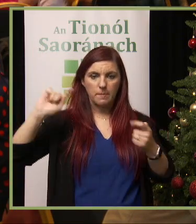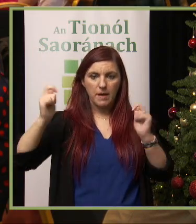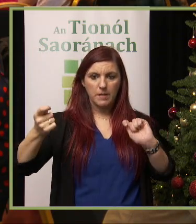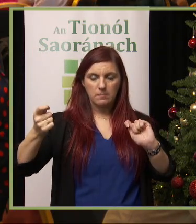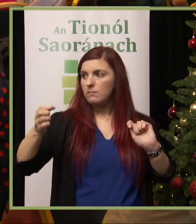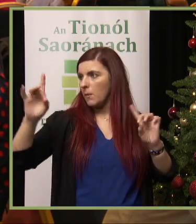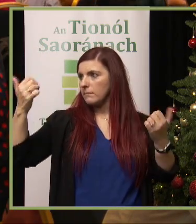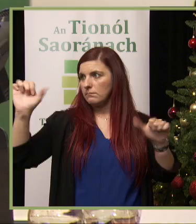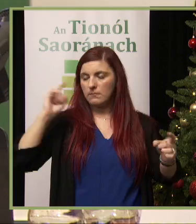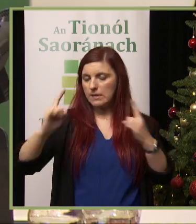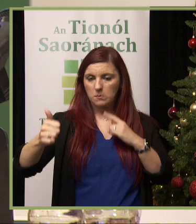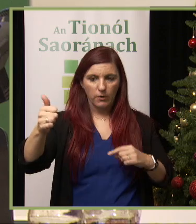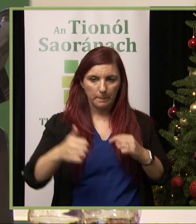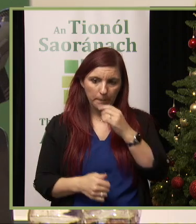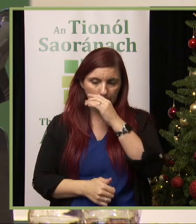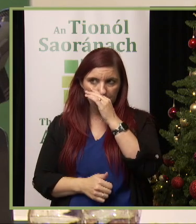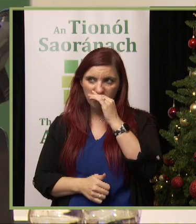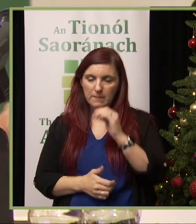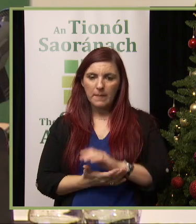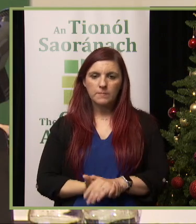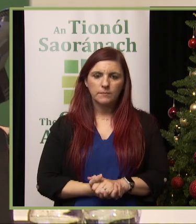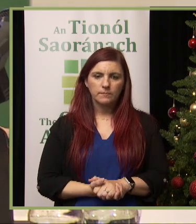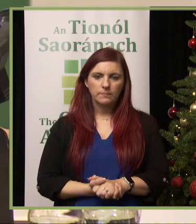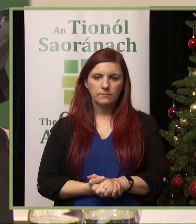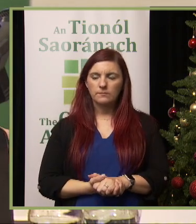Okay, that's carried, thank you.